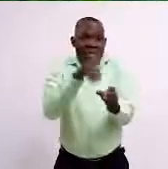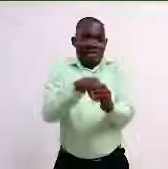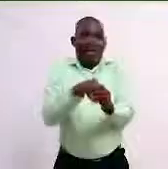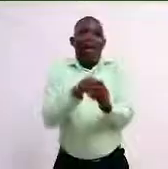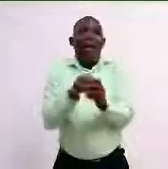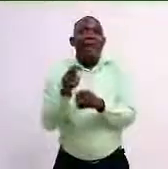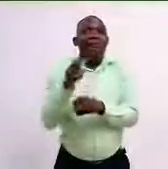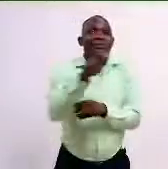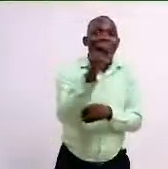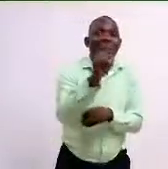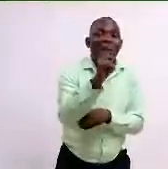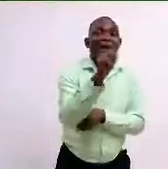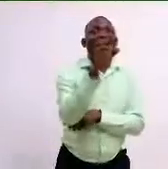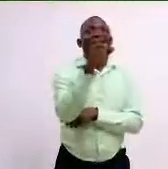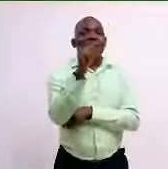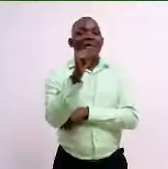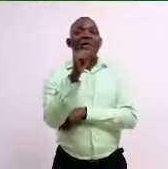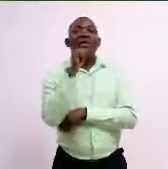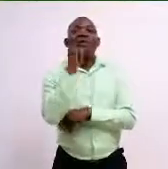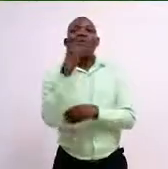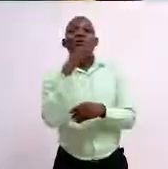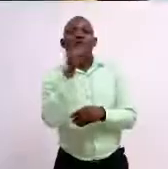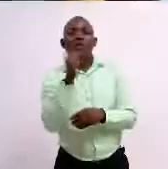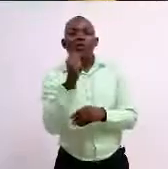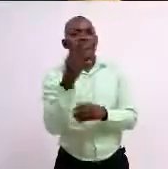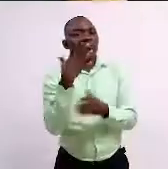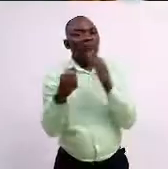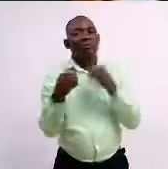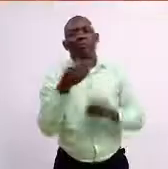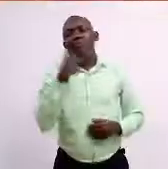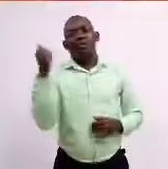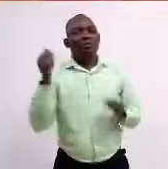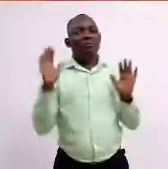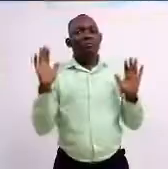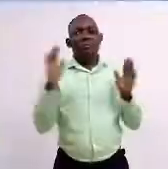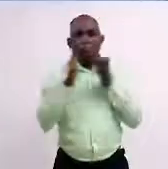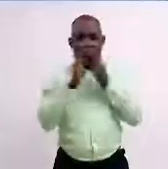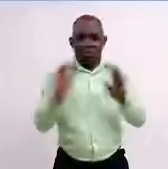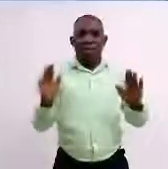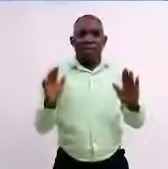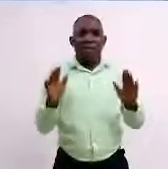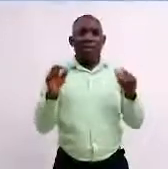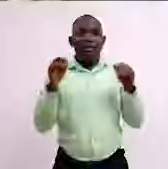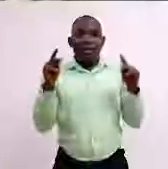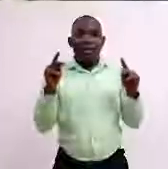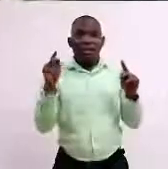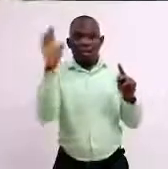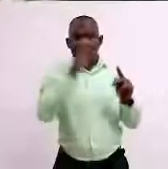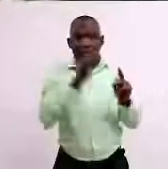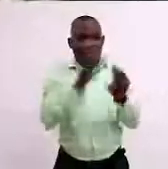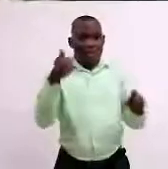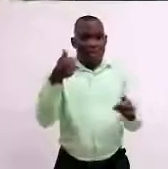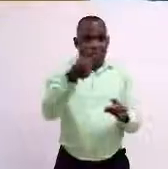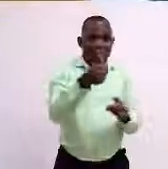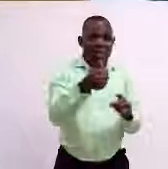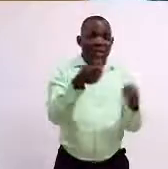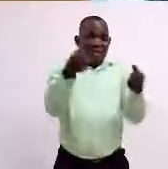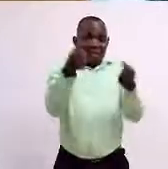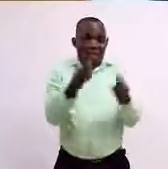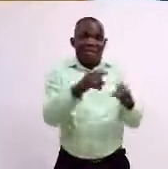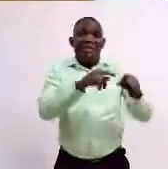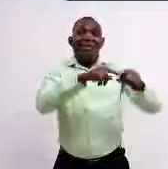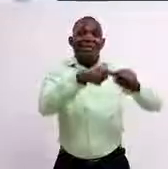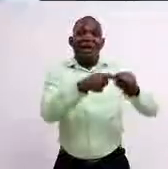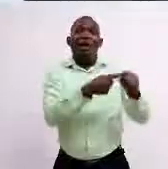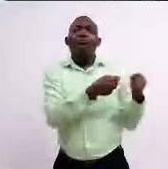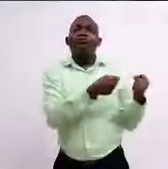here, you are heading towards Accra. If you are not, please, I suggest you get down and find your own bus, because once